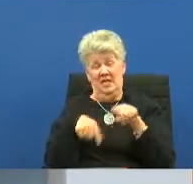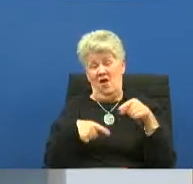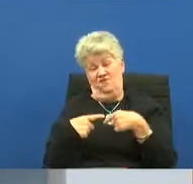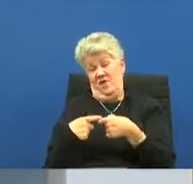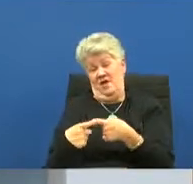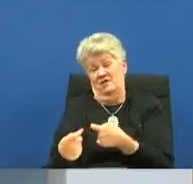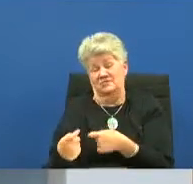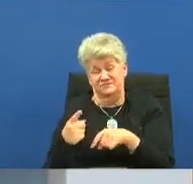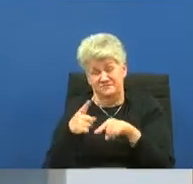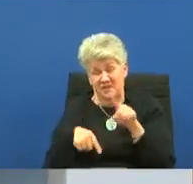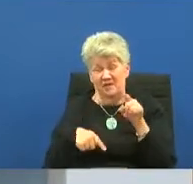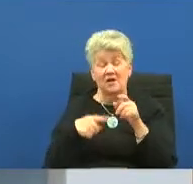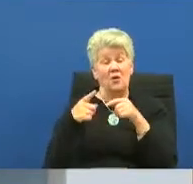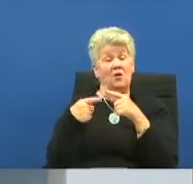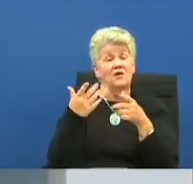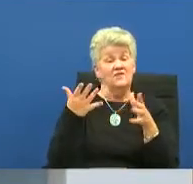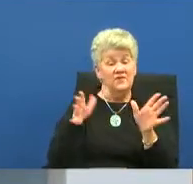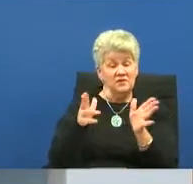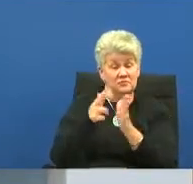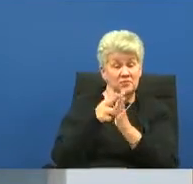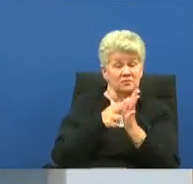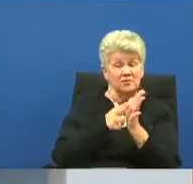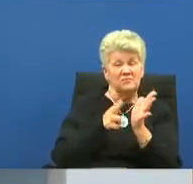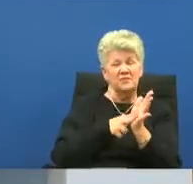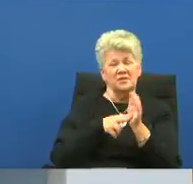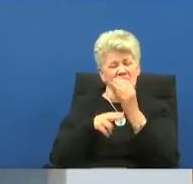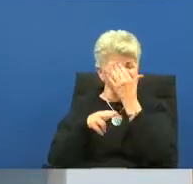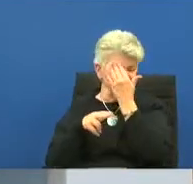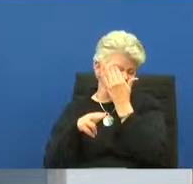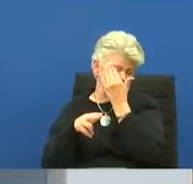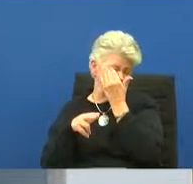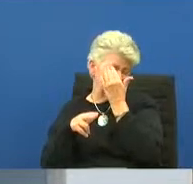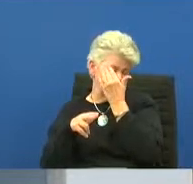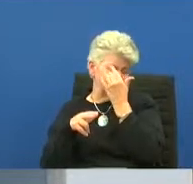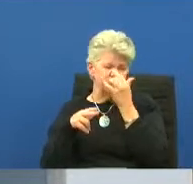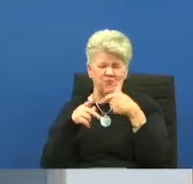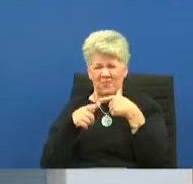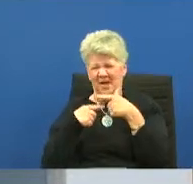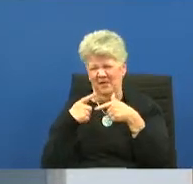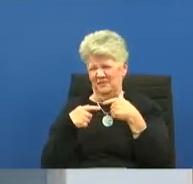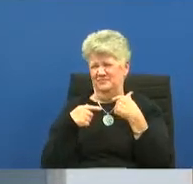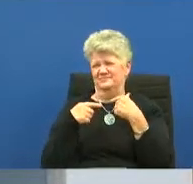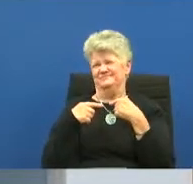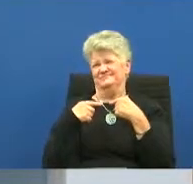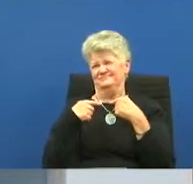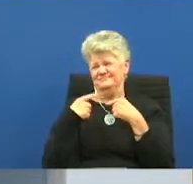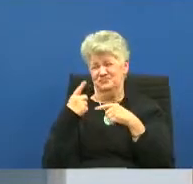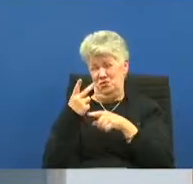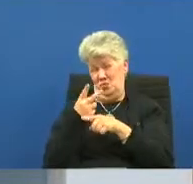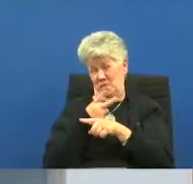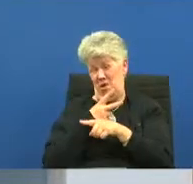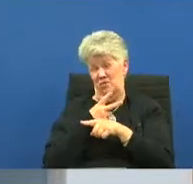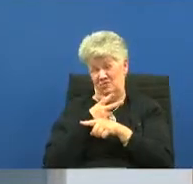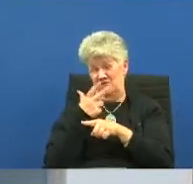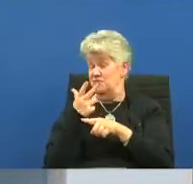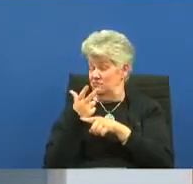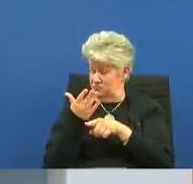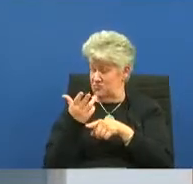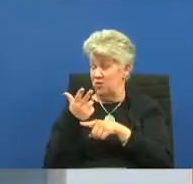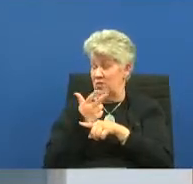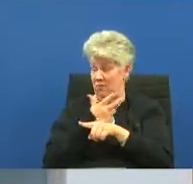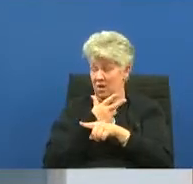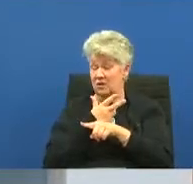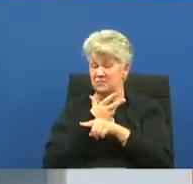we got the petition, it would be roughly a 2 or 3 month process, and we'd be happy to